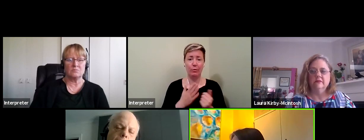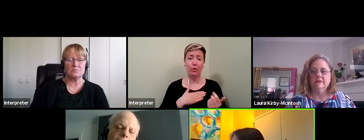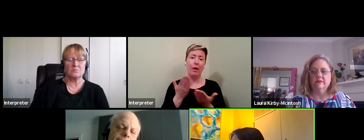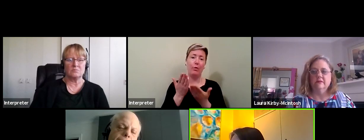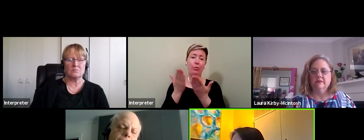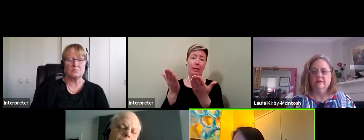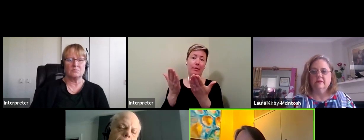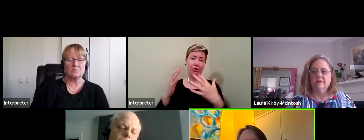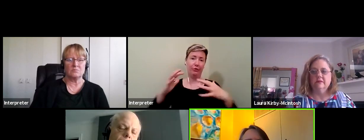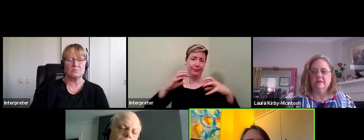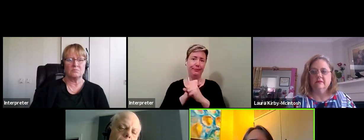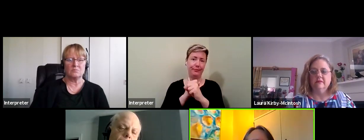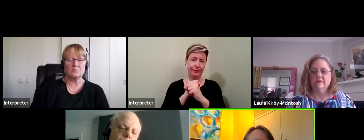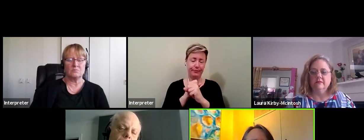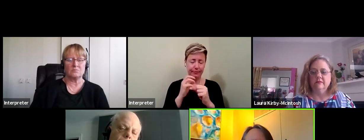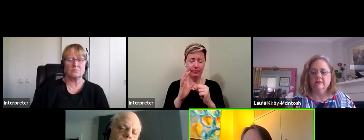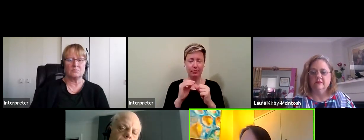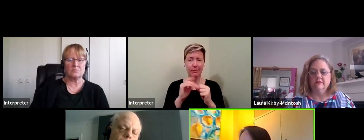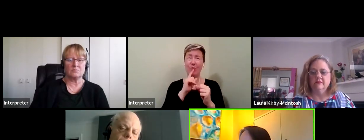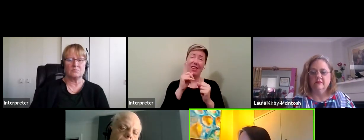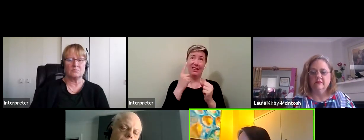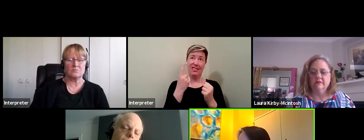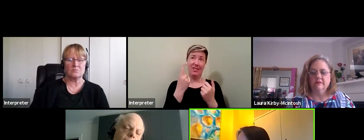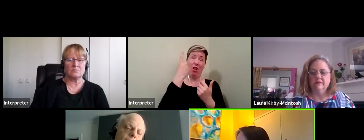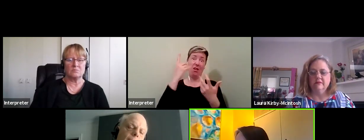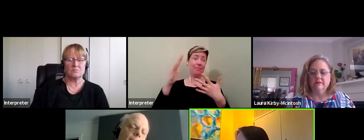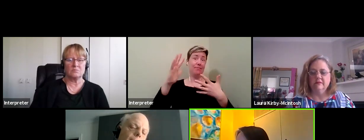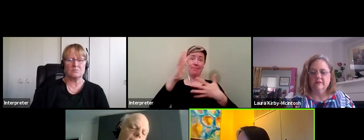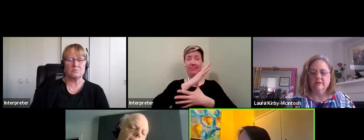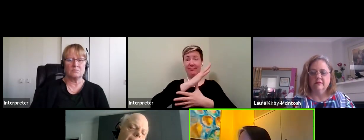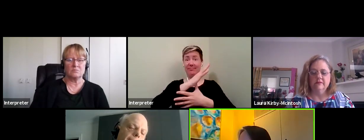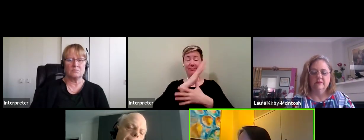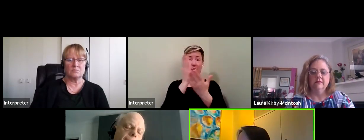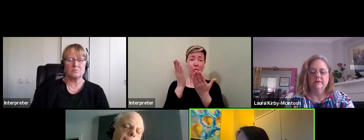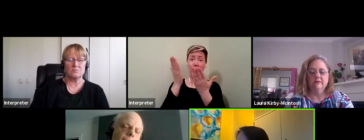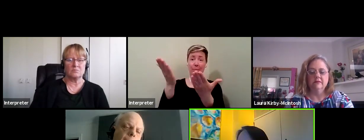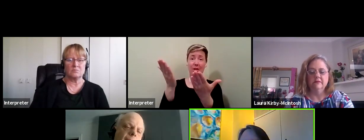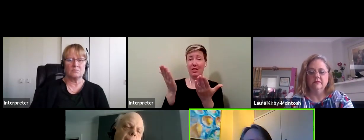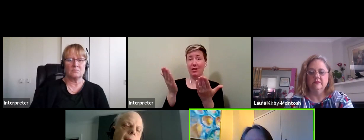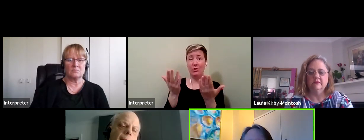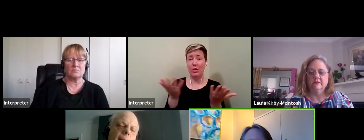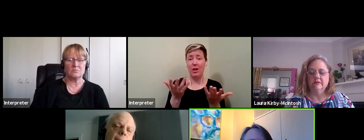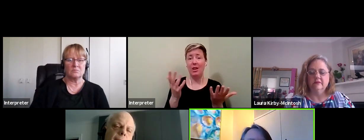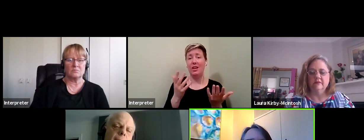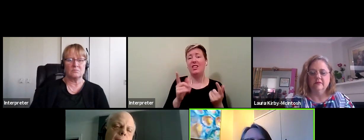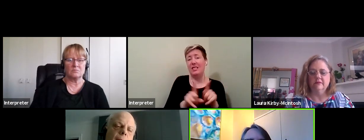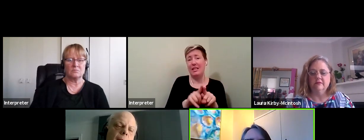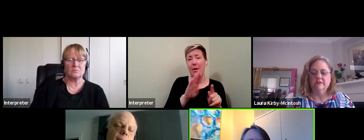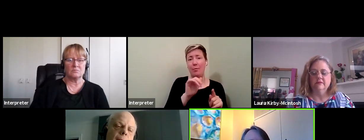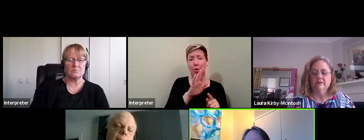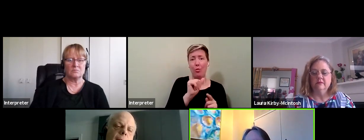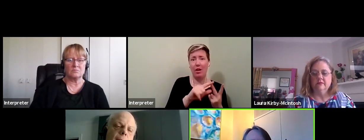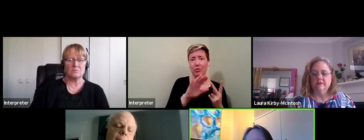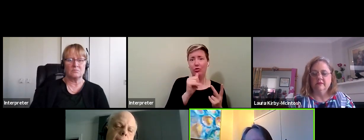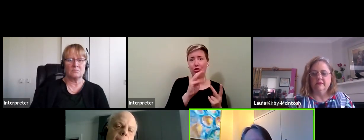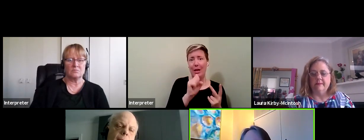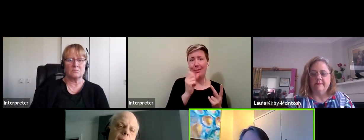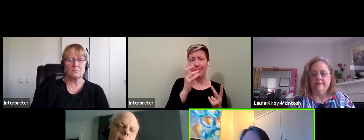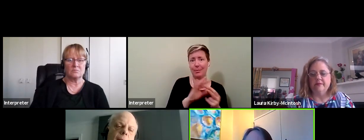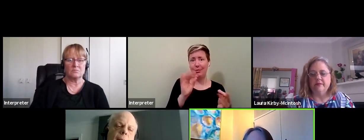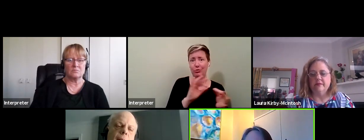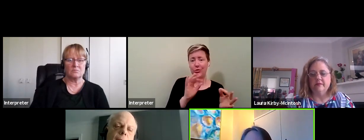recommend. I guess my overarching recommendation sort of follows on what Barbara and James said. I realize that